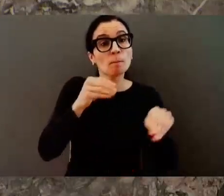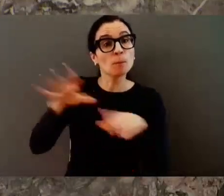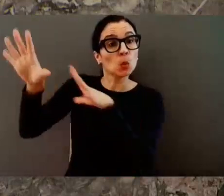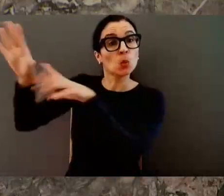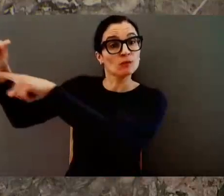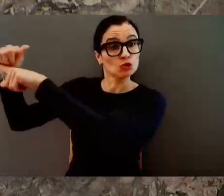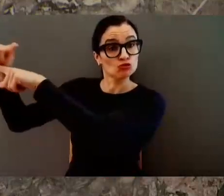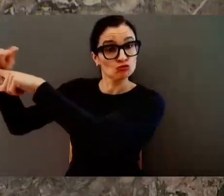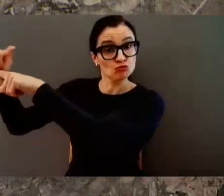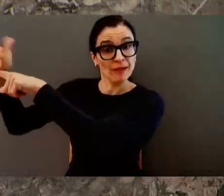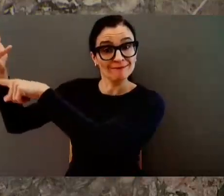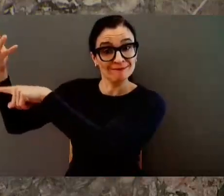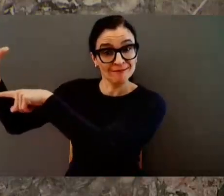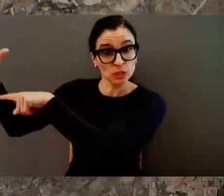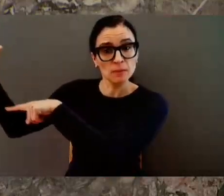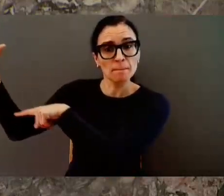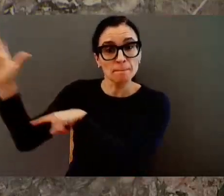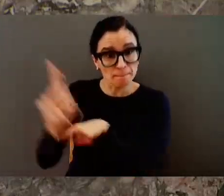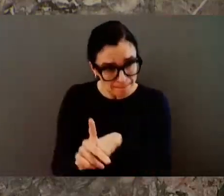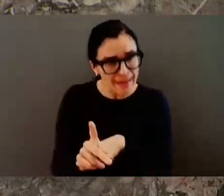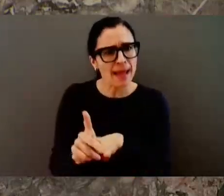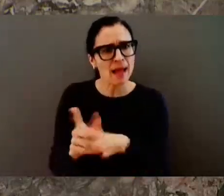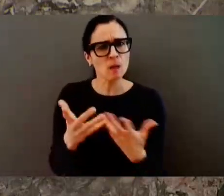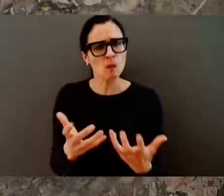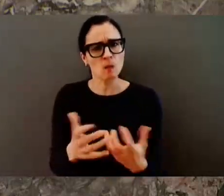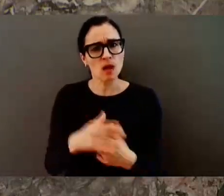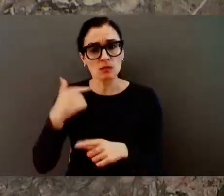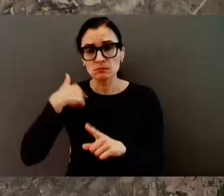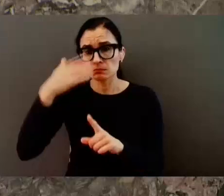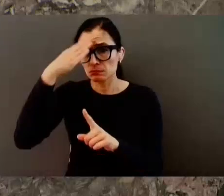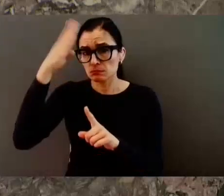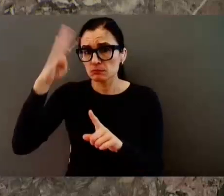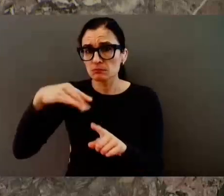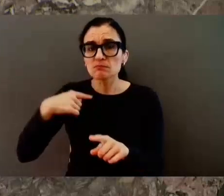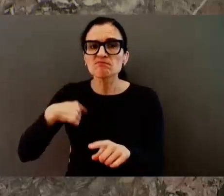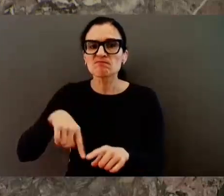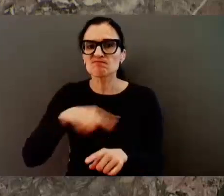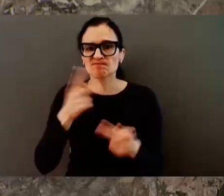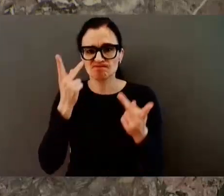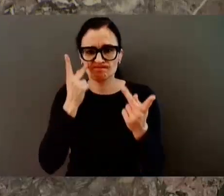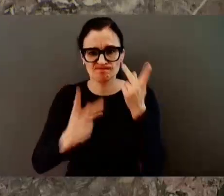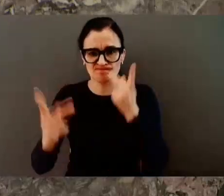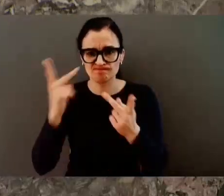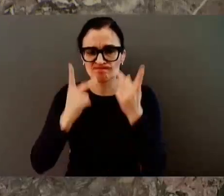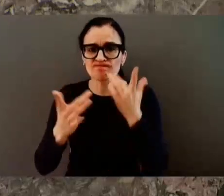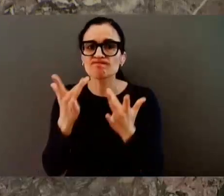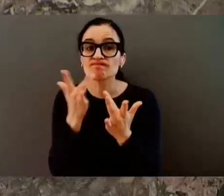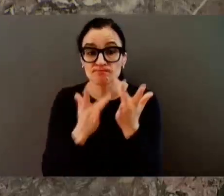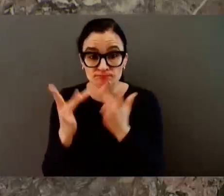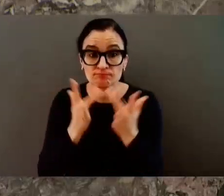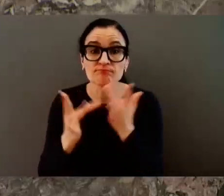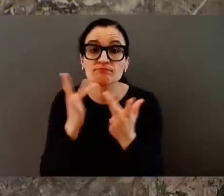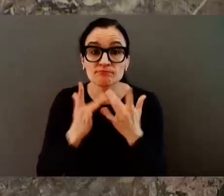Speaker, we know that we're experiencing a global shortage of healthcare workers, and that includes...